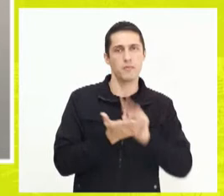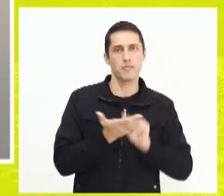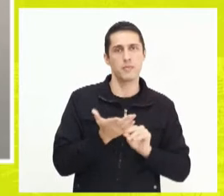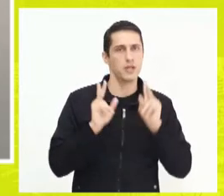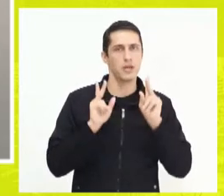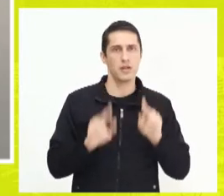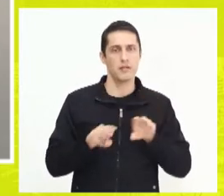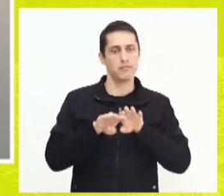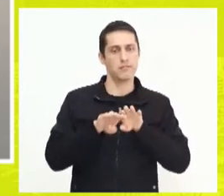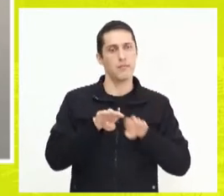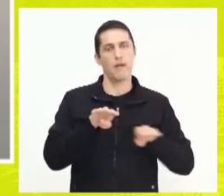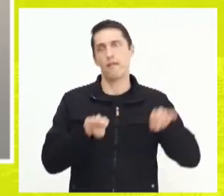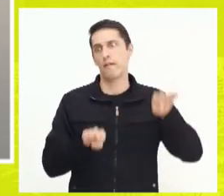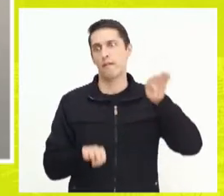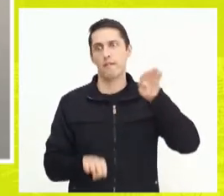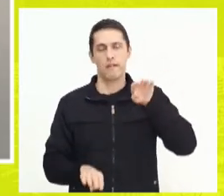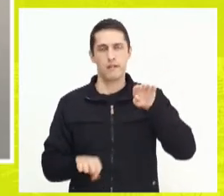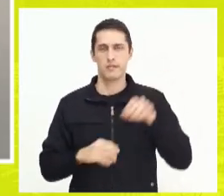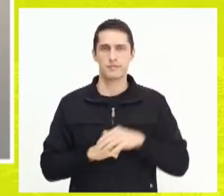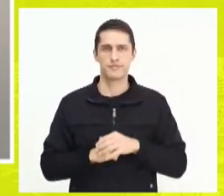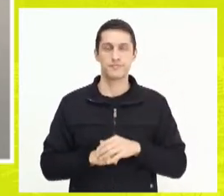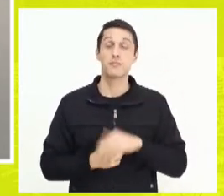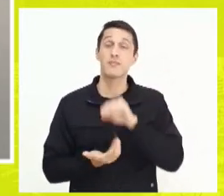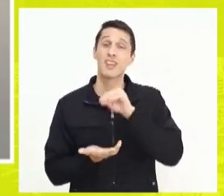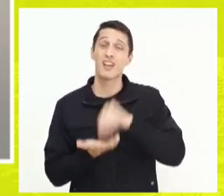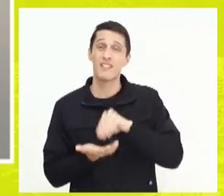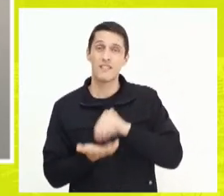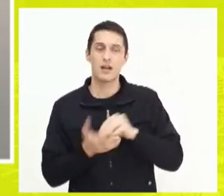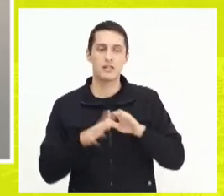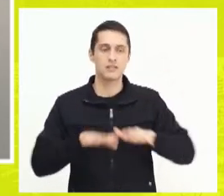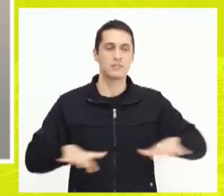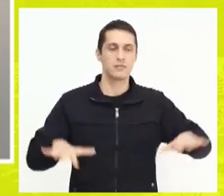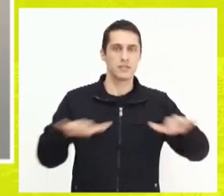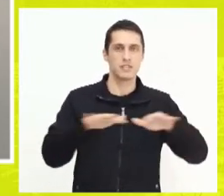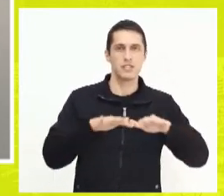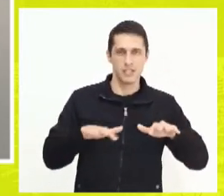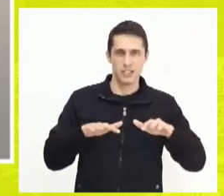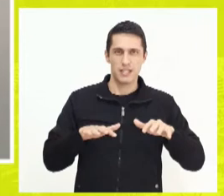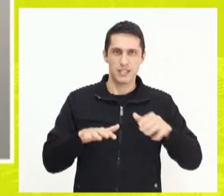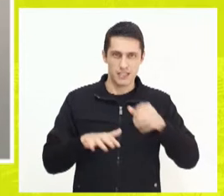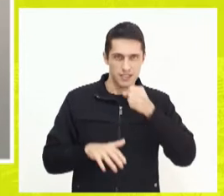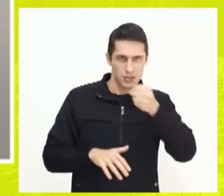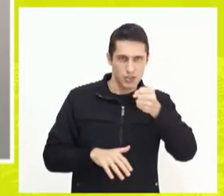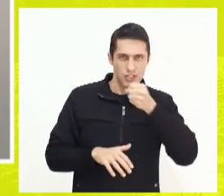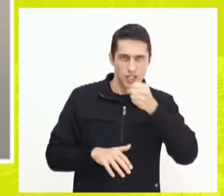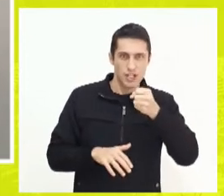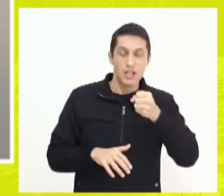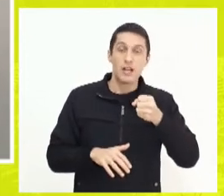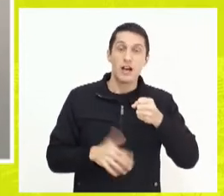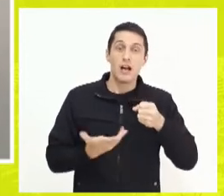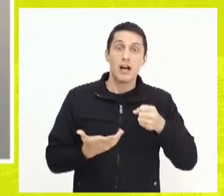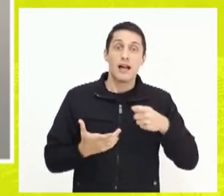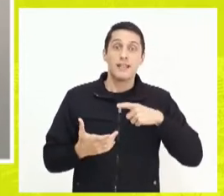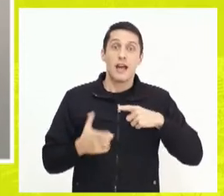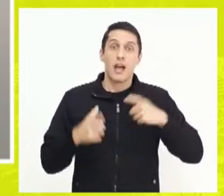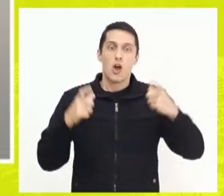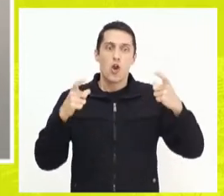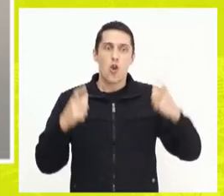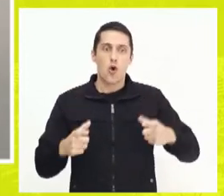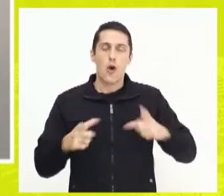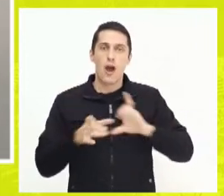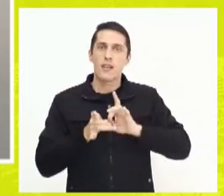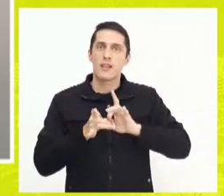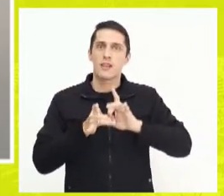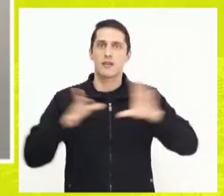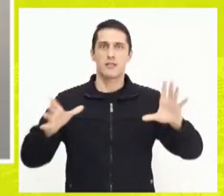need what i miss in this room environments and i talk about my co-workers is to have a place